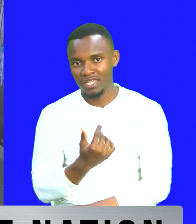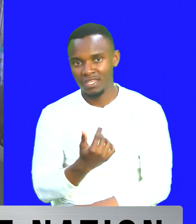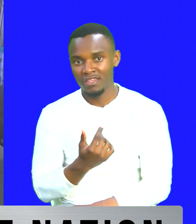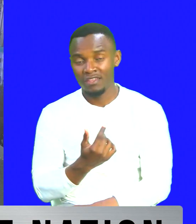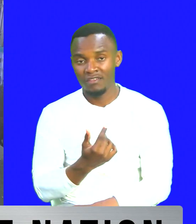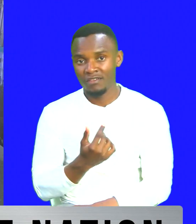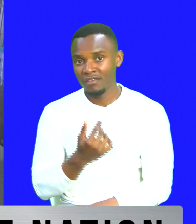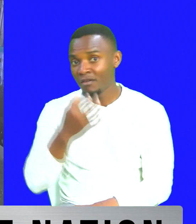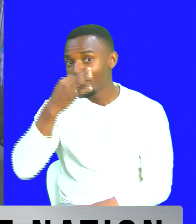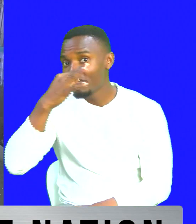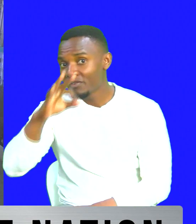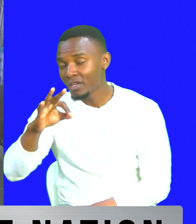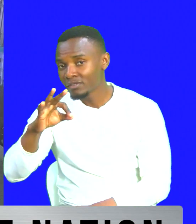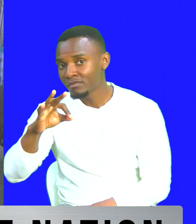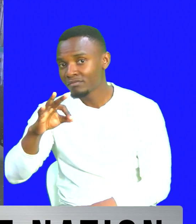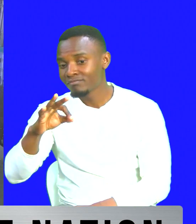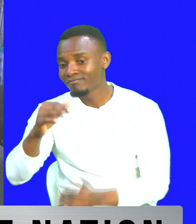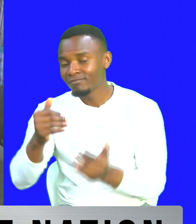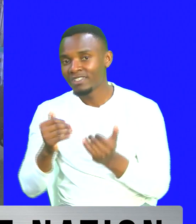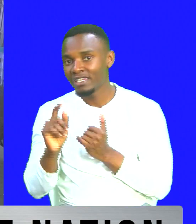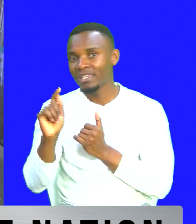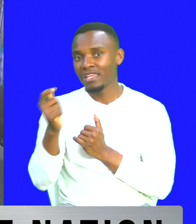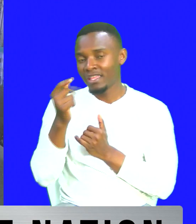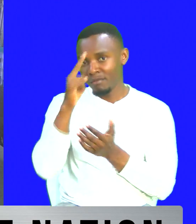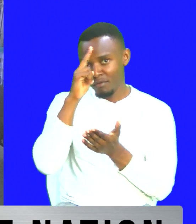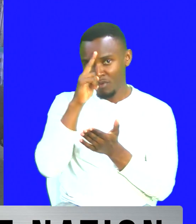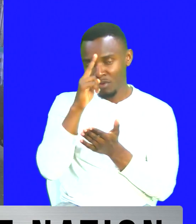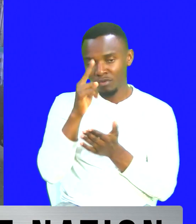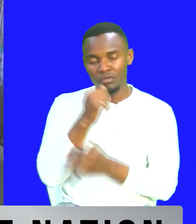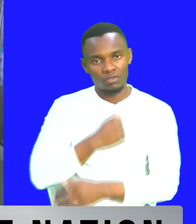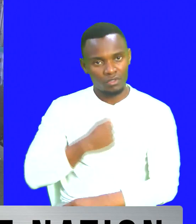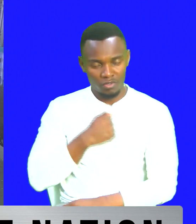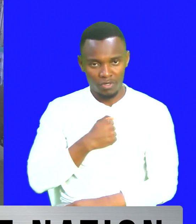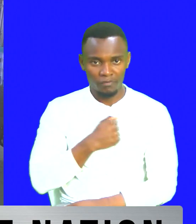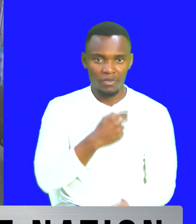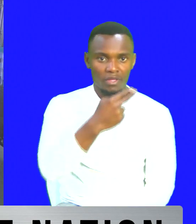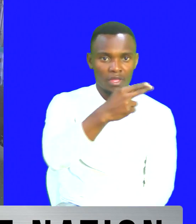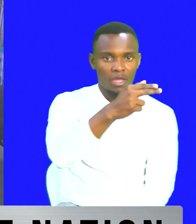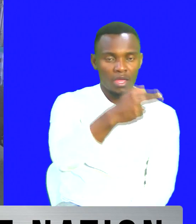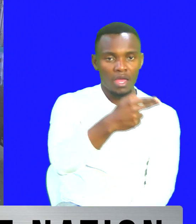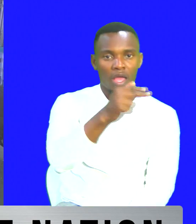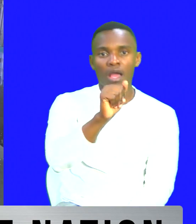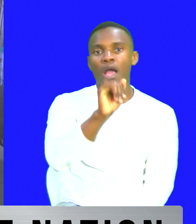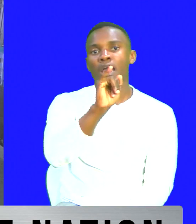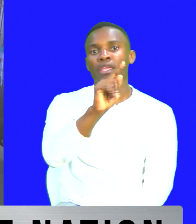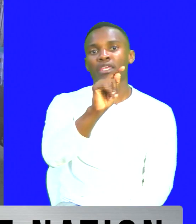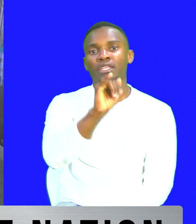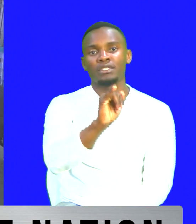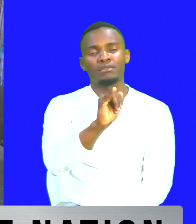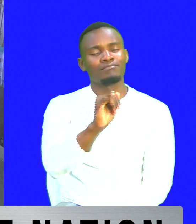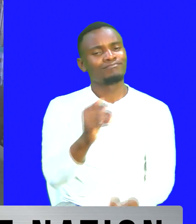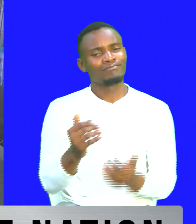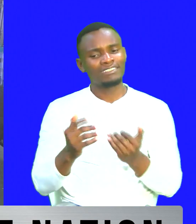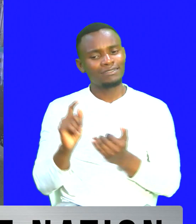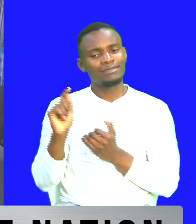troops to go there. Okay, Haiti. And, Haiti didn't need. I don't see